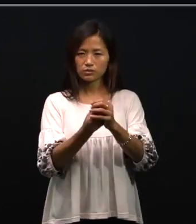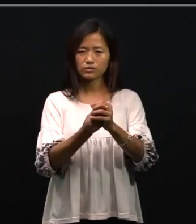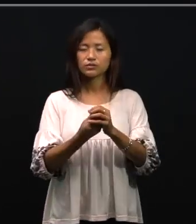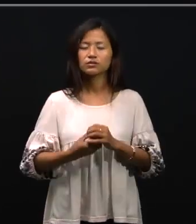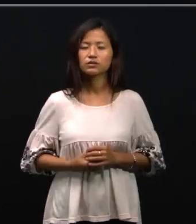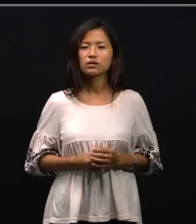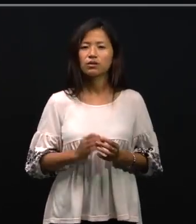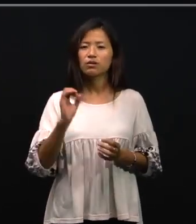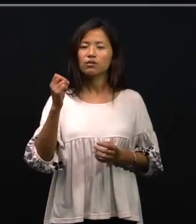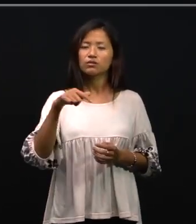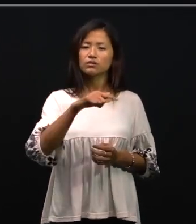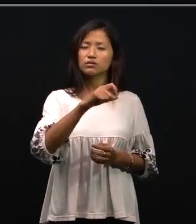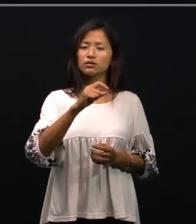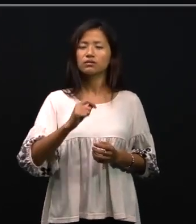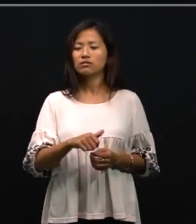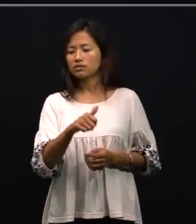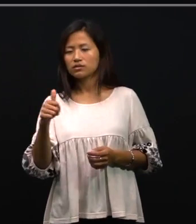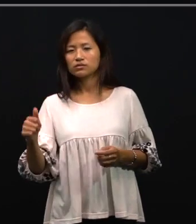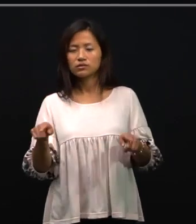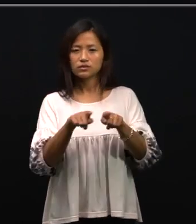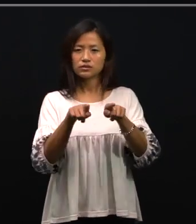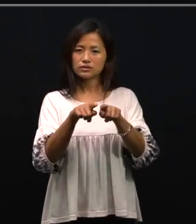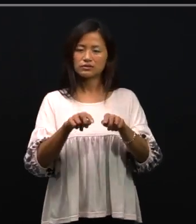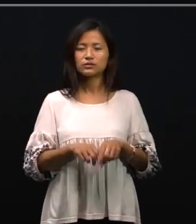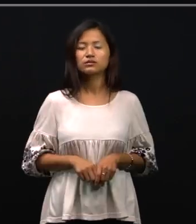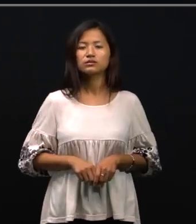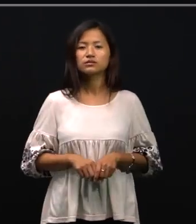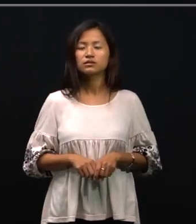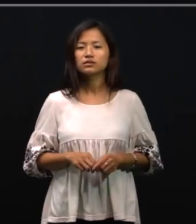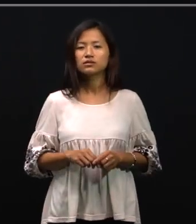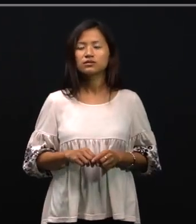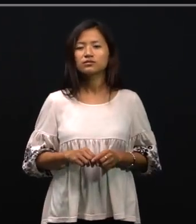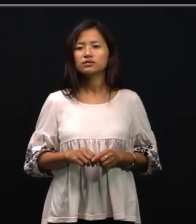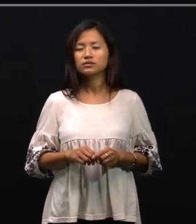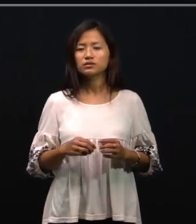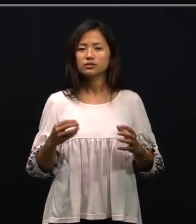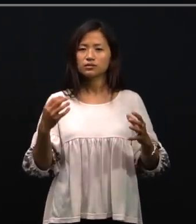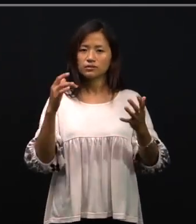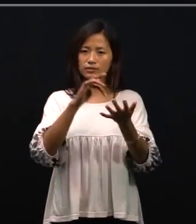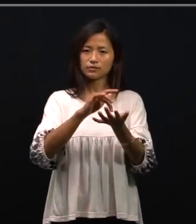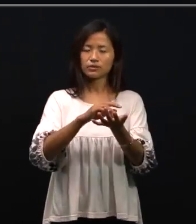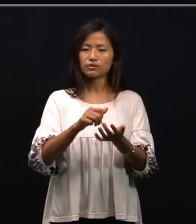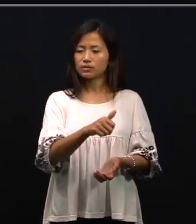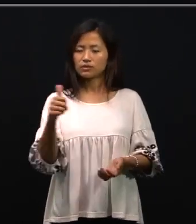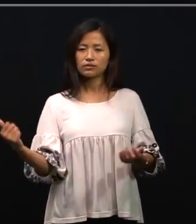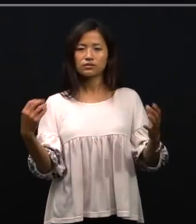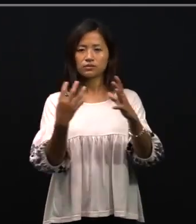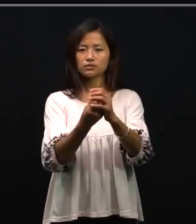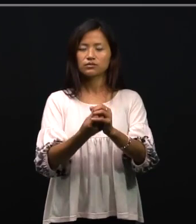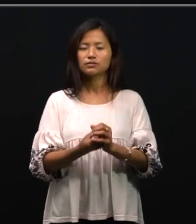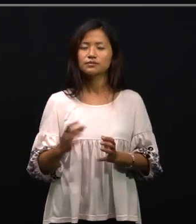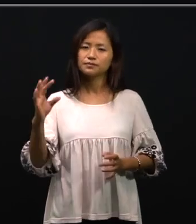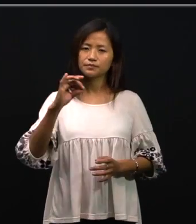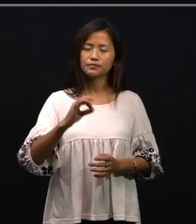organisms which they exhibit again another similar group or another characters or similar characters, they can be placed in another group again.